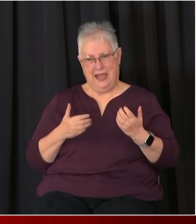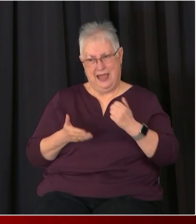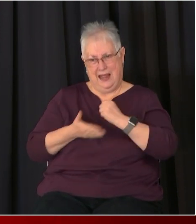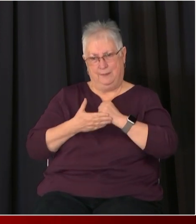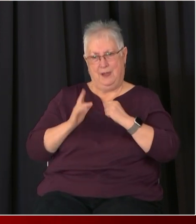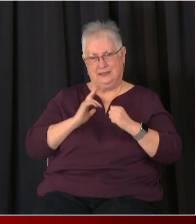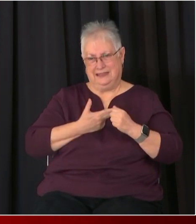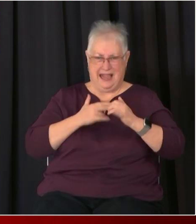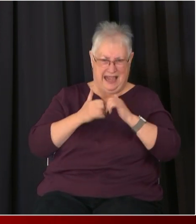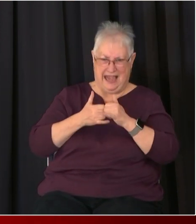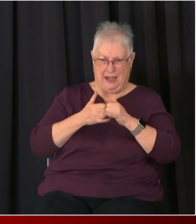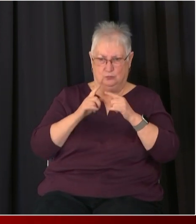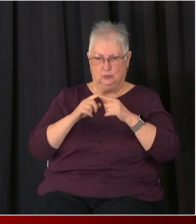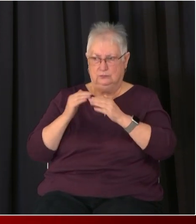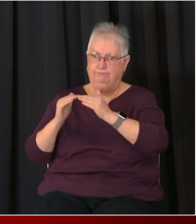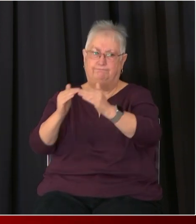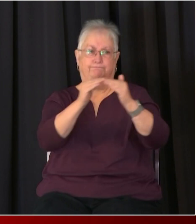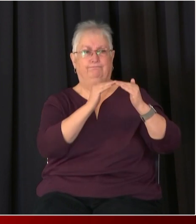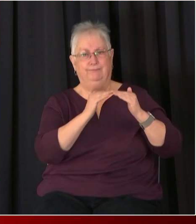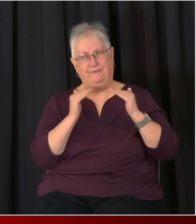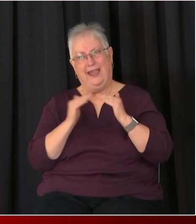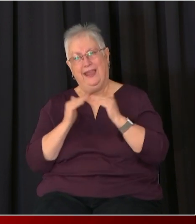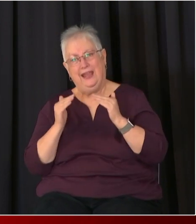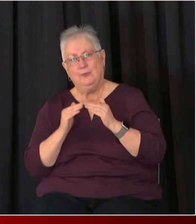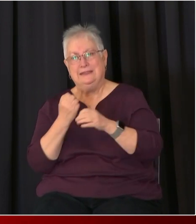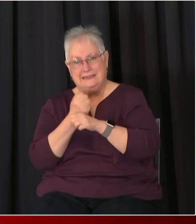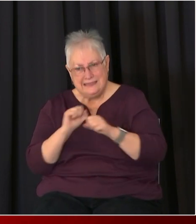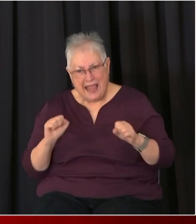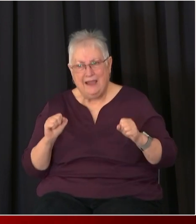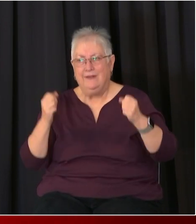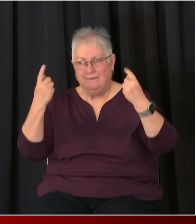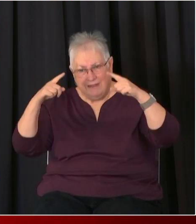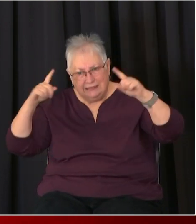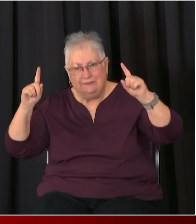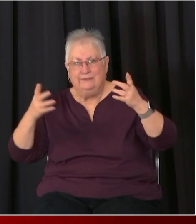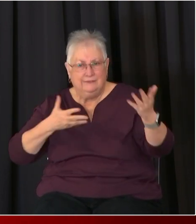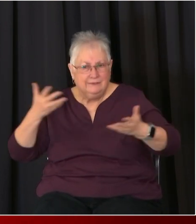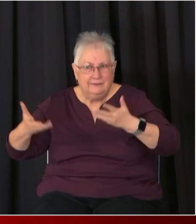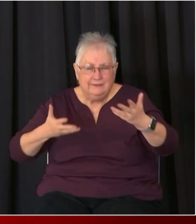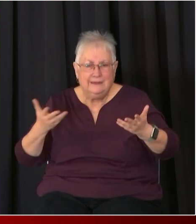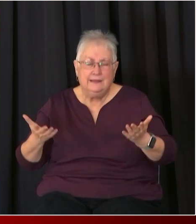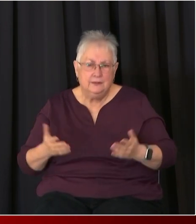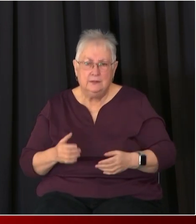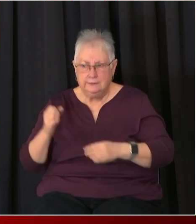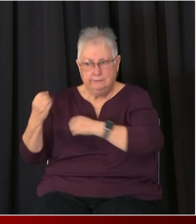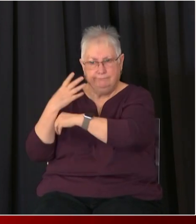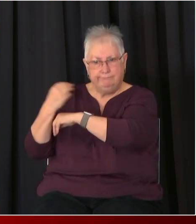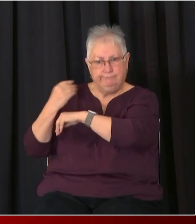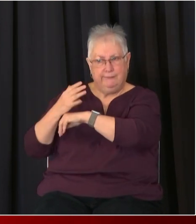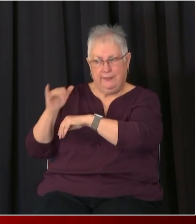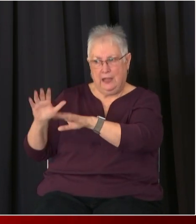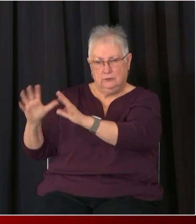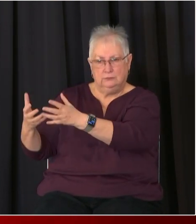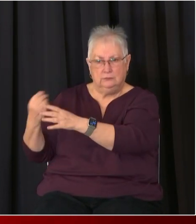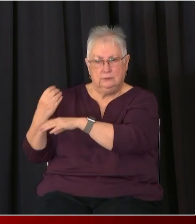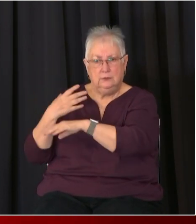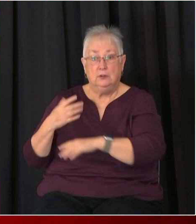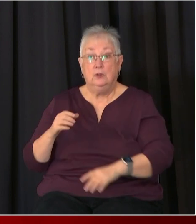effective COVID-19 vaccine. This scientific advisory committee that is composed of